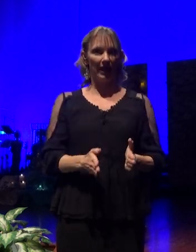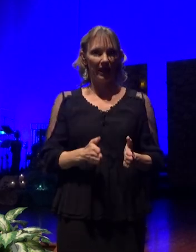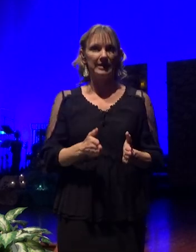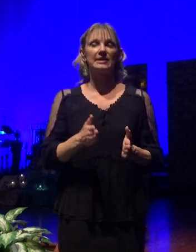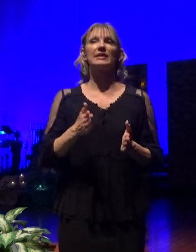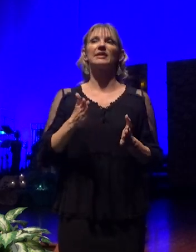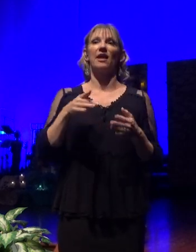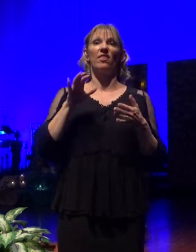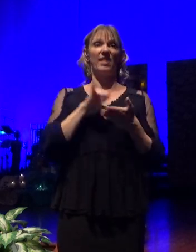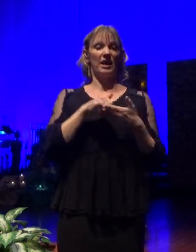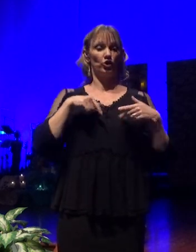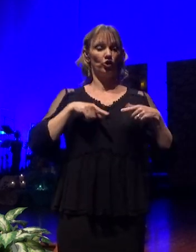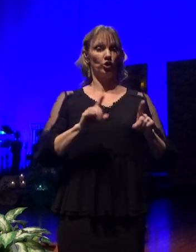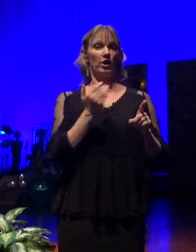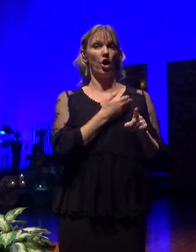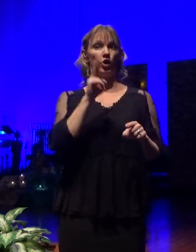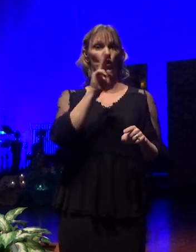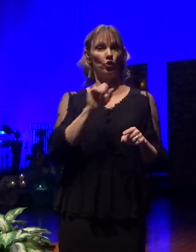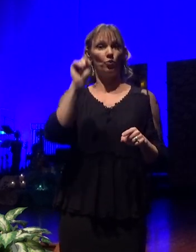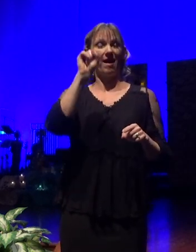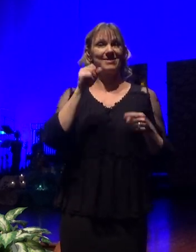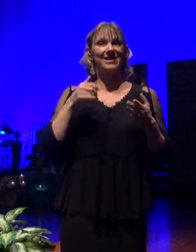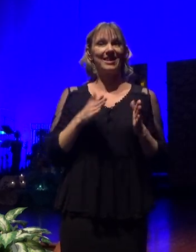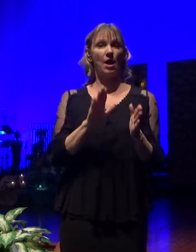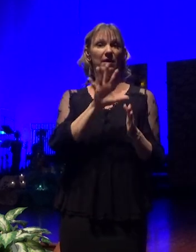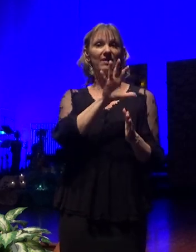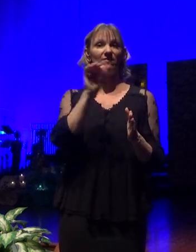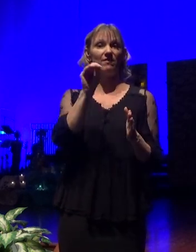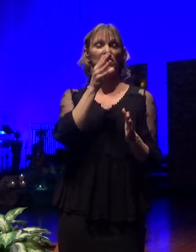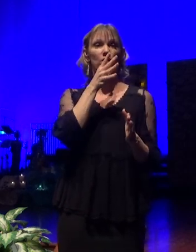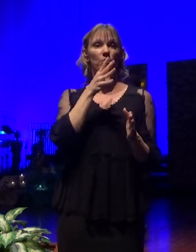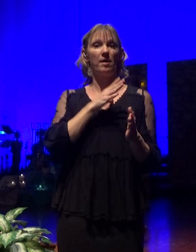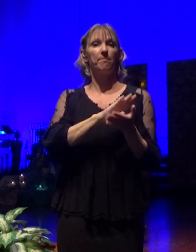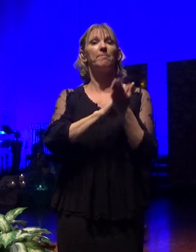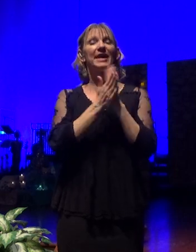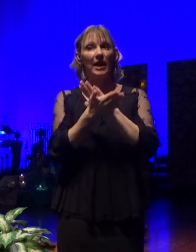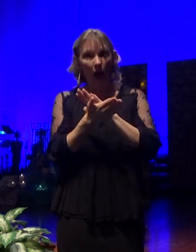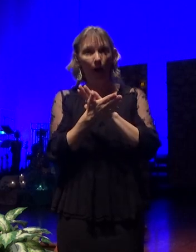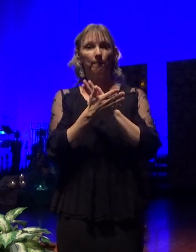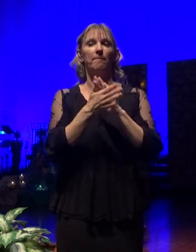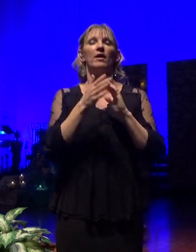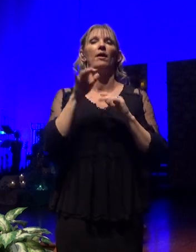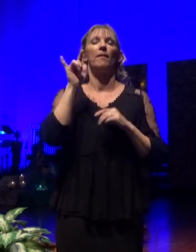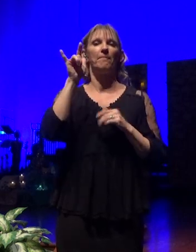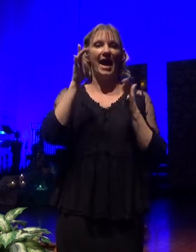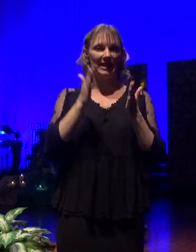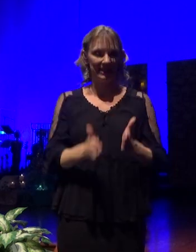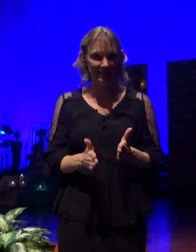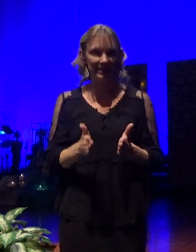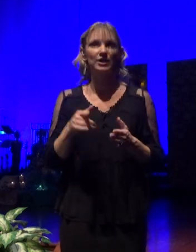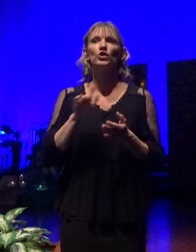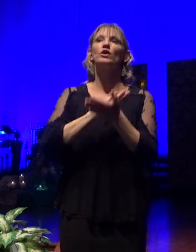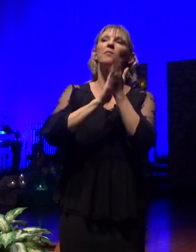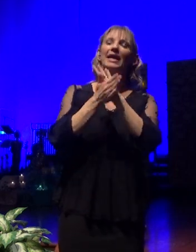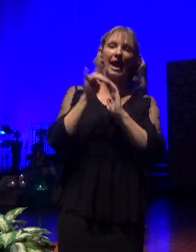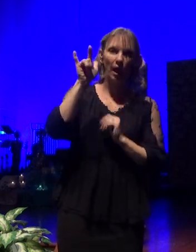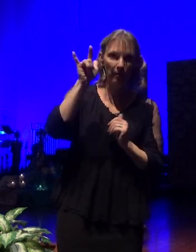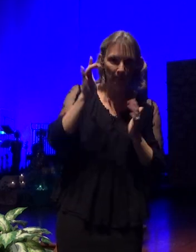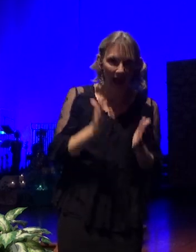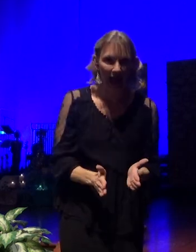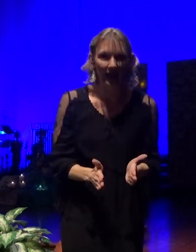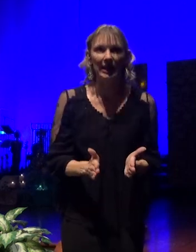our U.S. allowing 50 women to become commercial pilots. So she became a commercial pilot, and